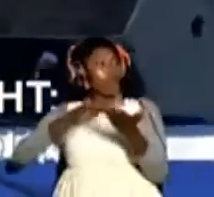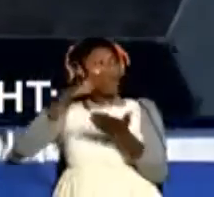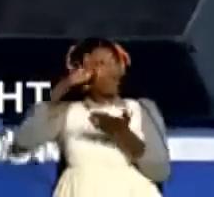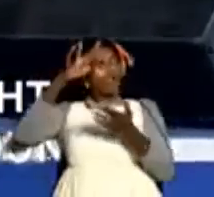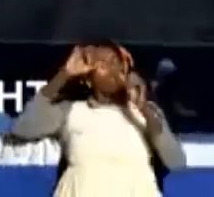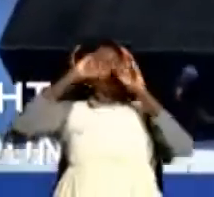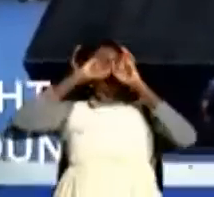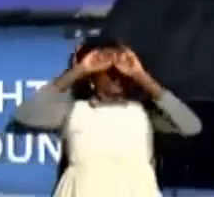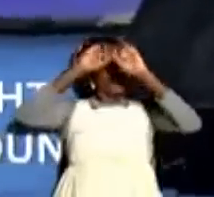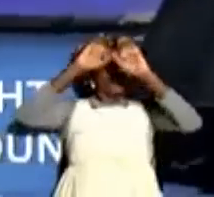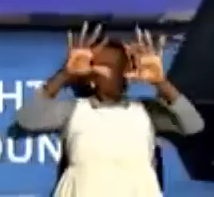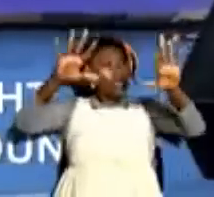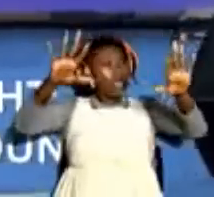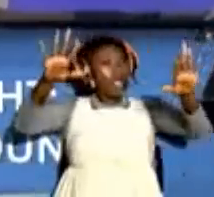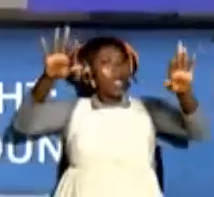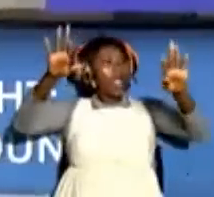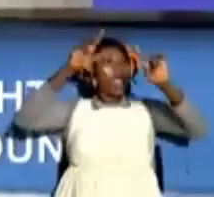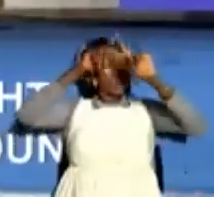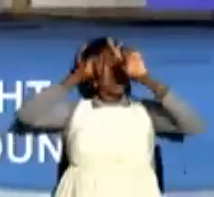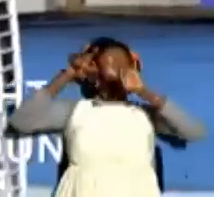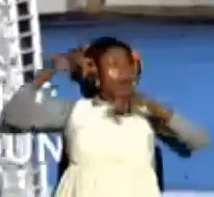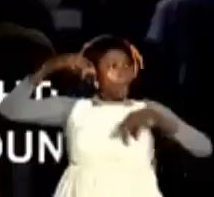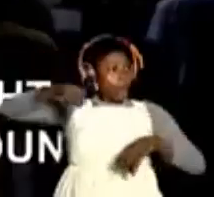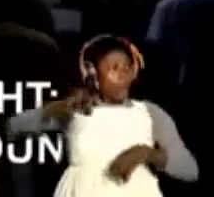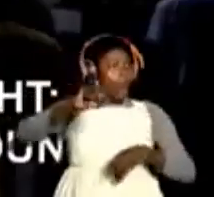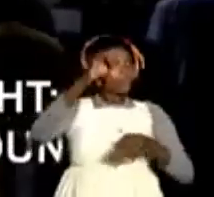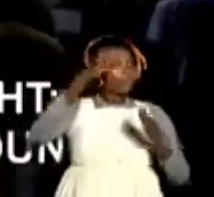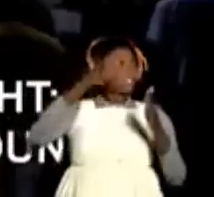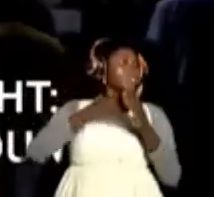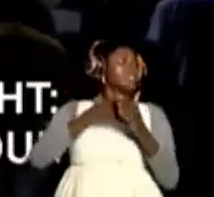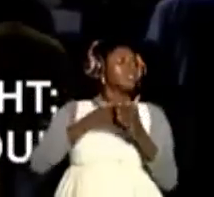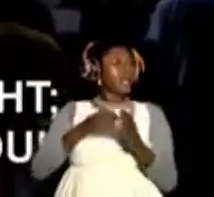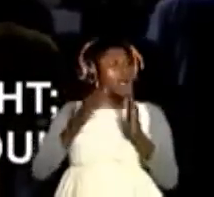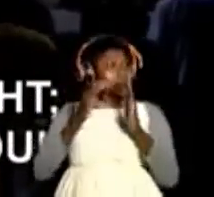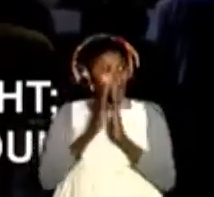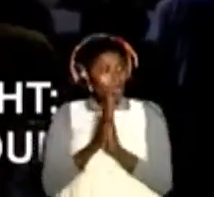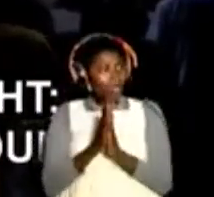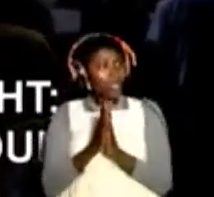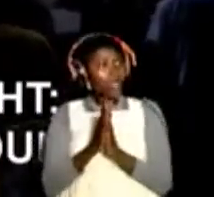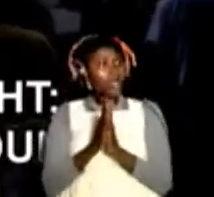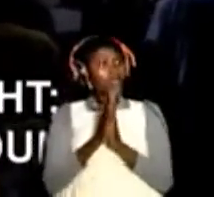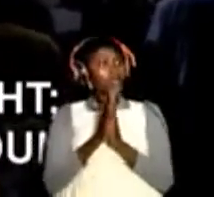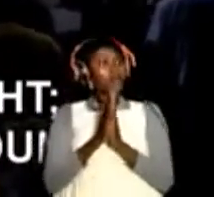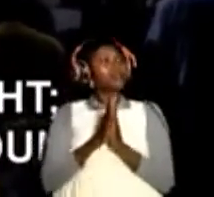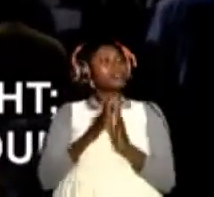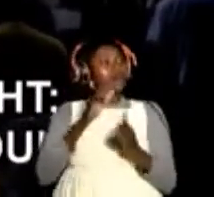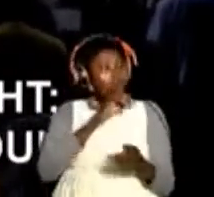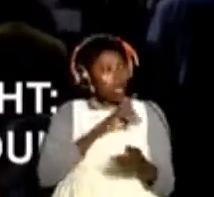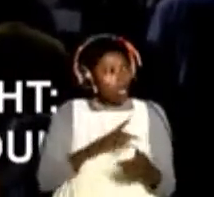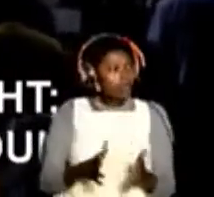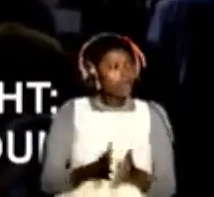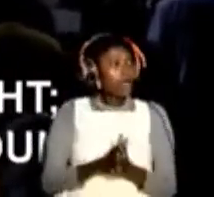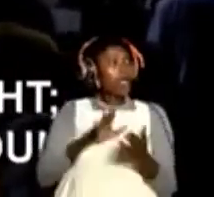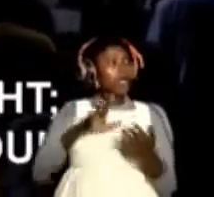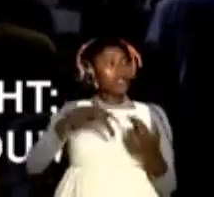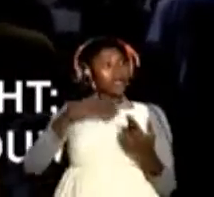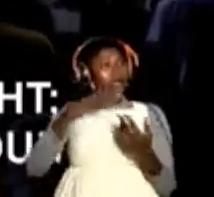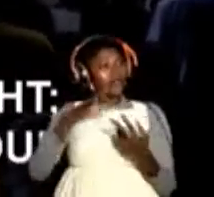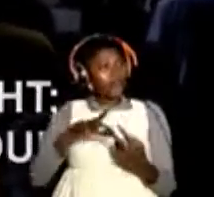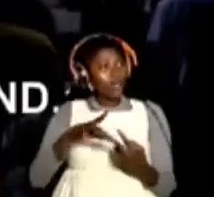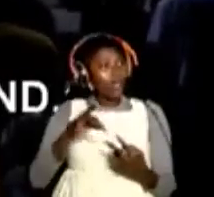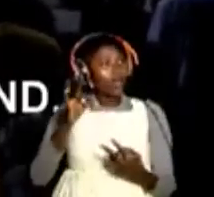pray. All our national officers. Baba, please come. No robo shandaya,